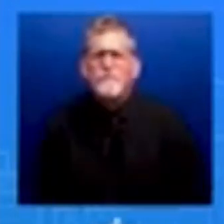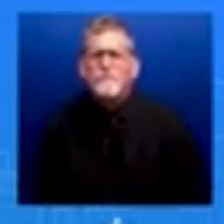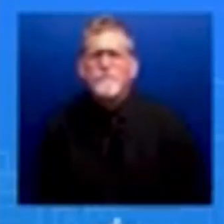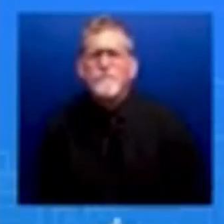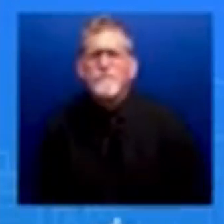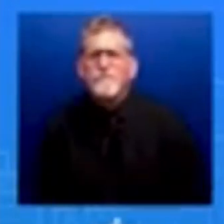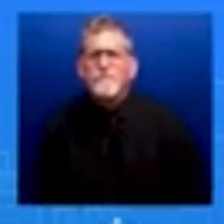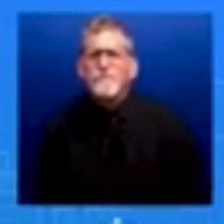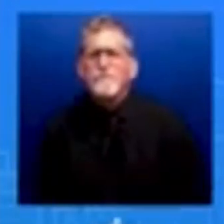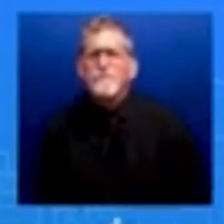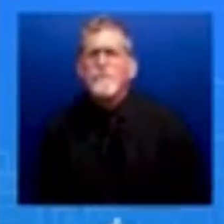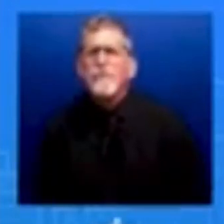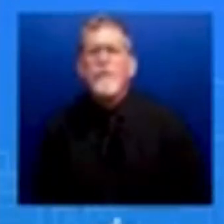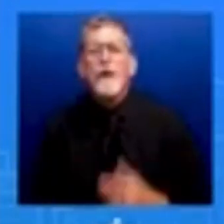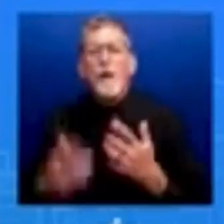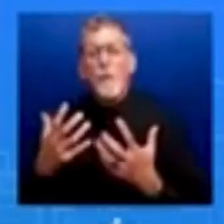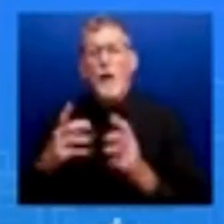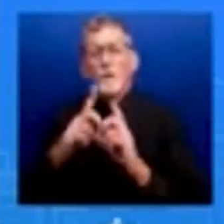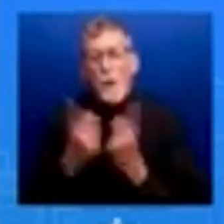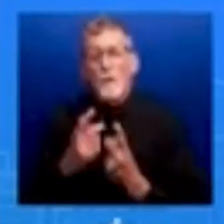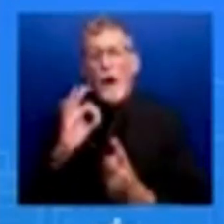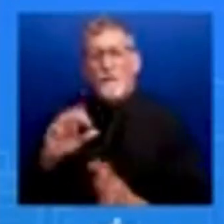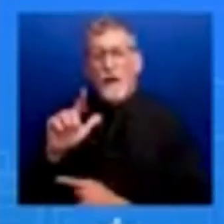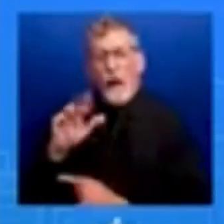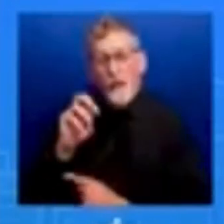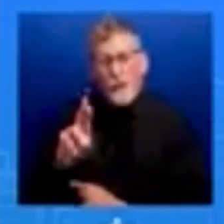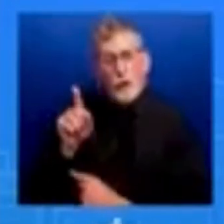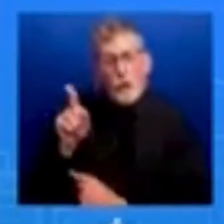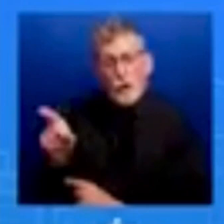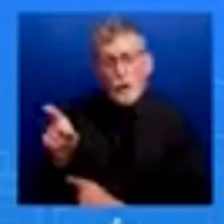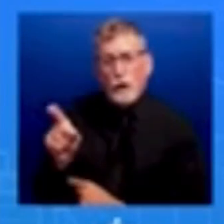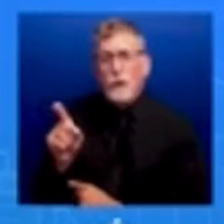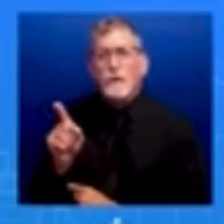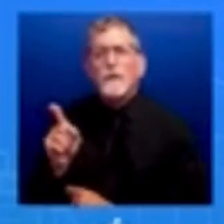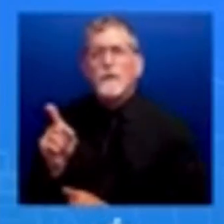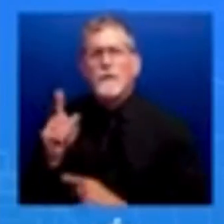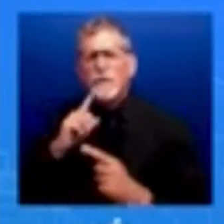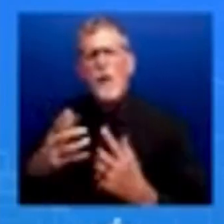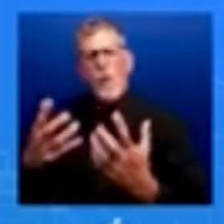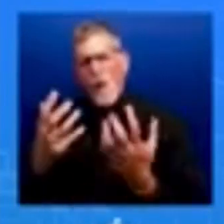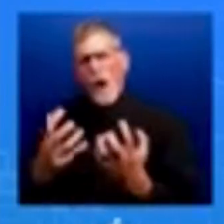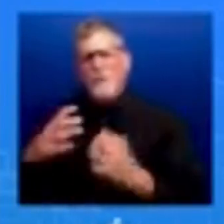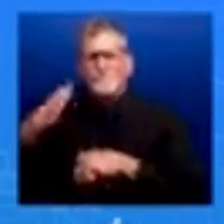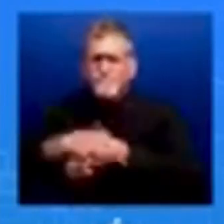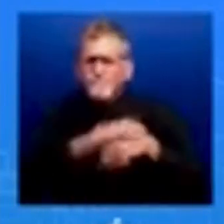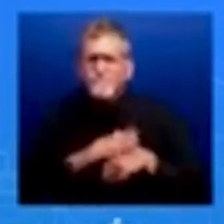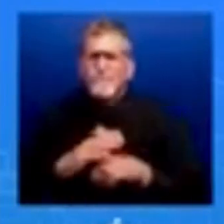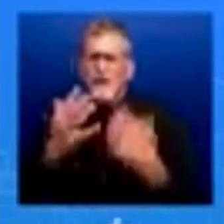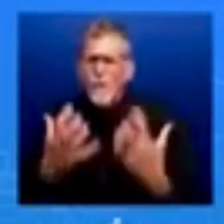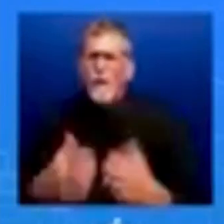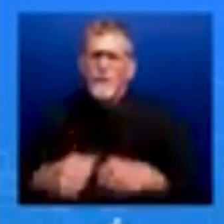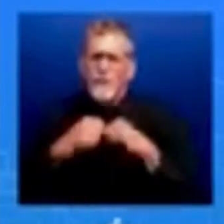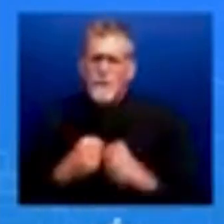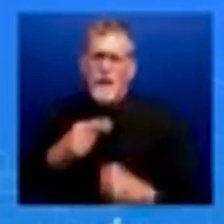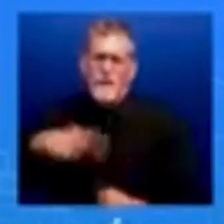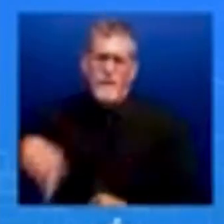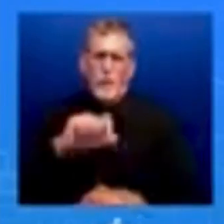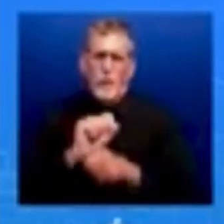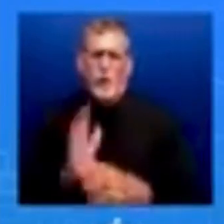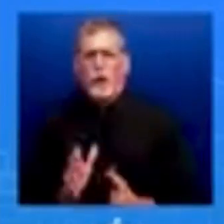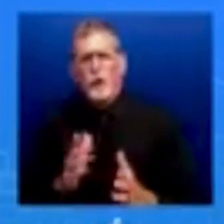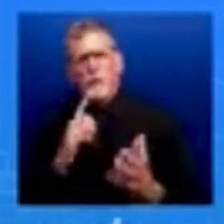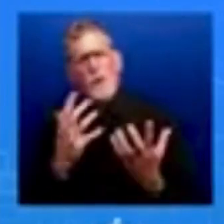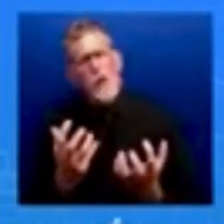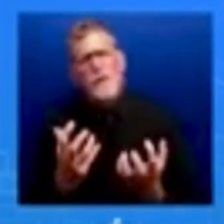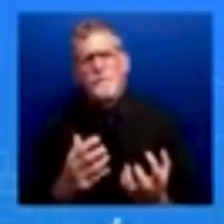this heat alert, which is going to have which is going to matter and make sure we protect those very workers. But it's going to take some time on the new